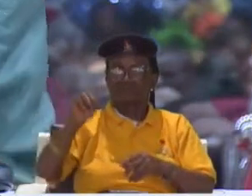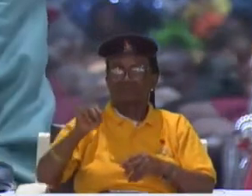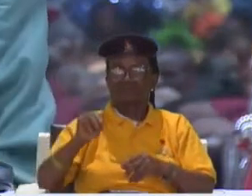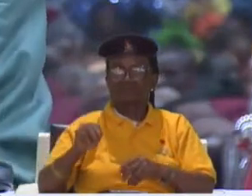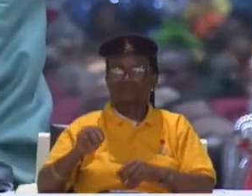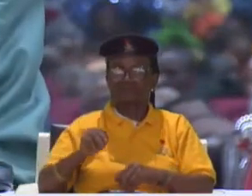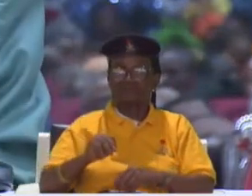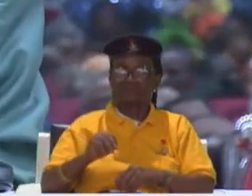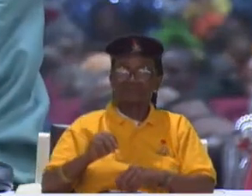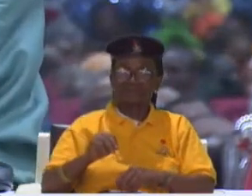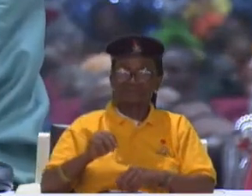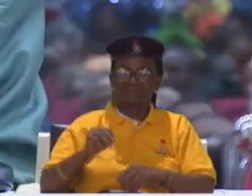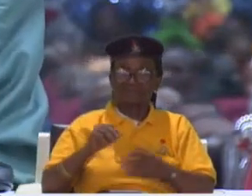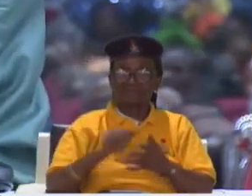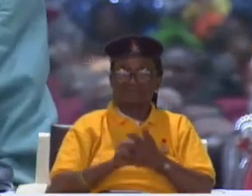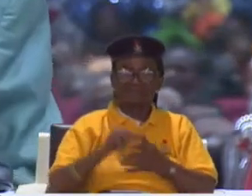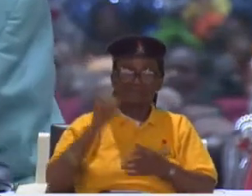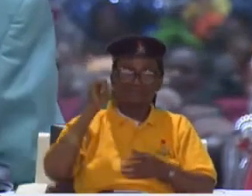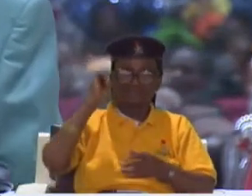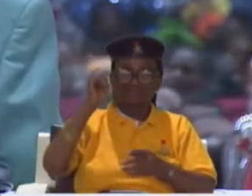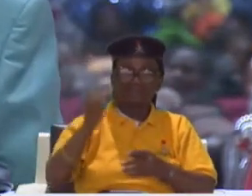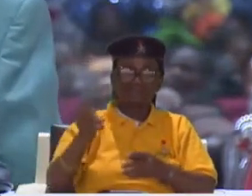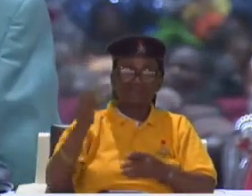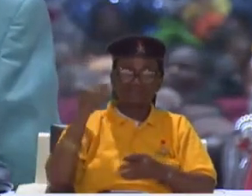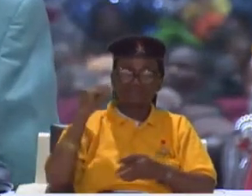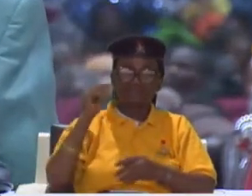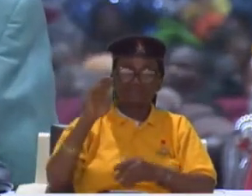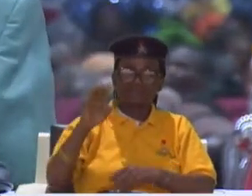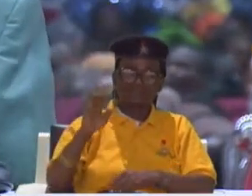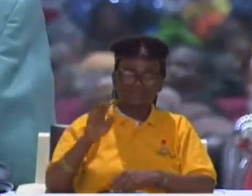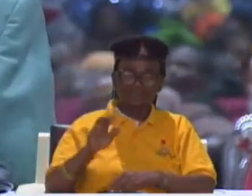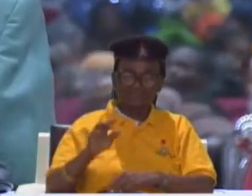that he wanted his eyes to be opened,